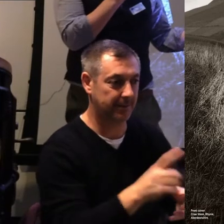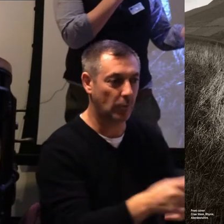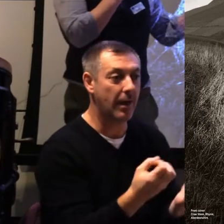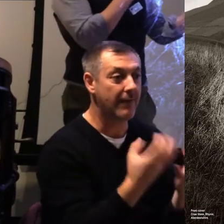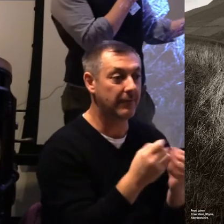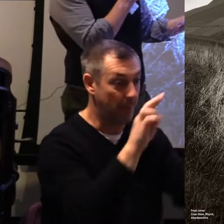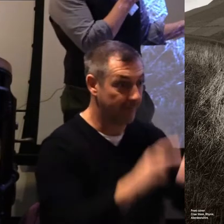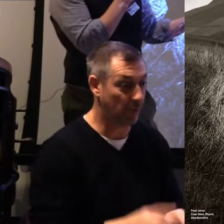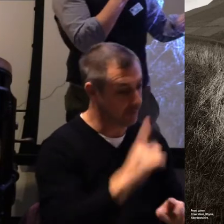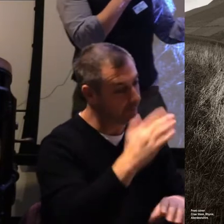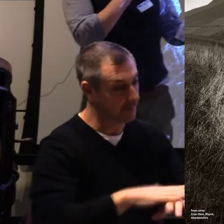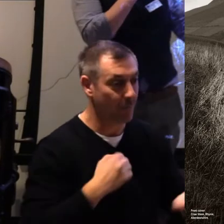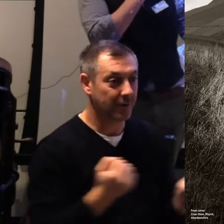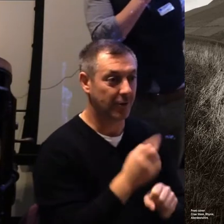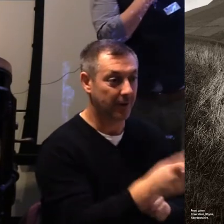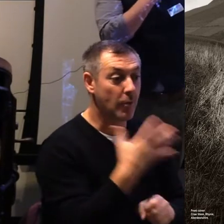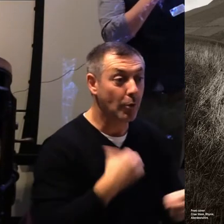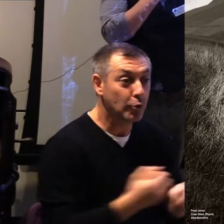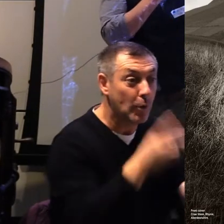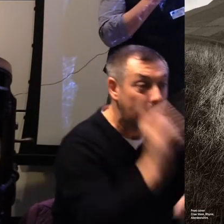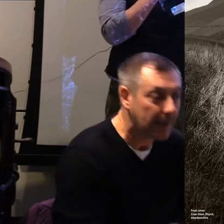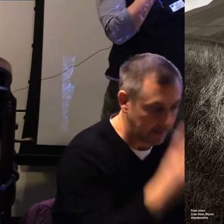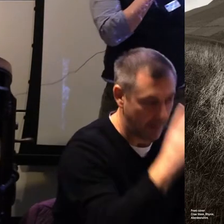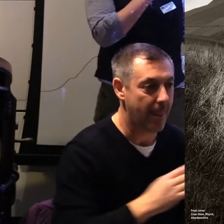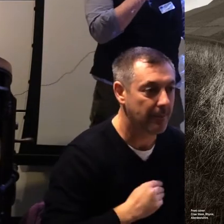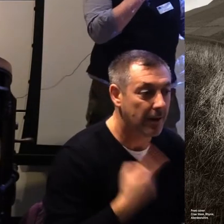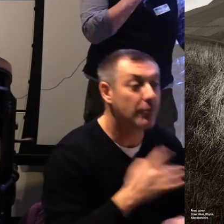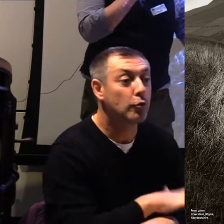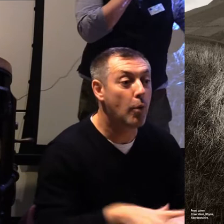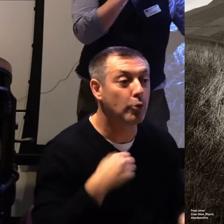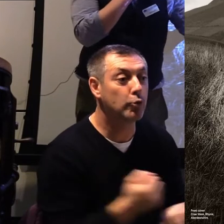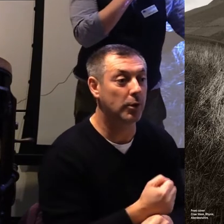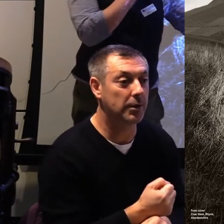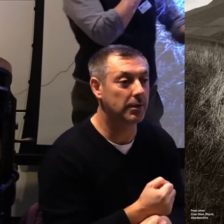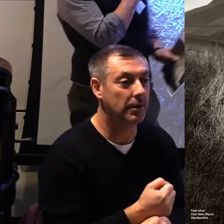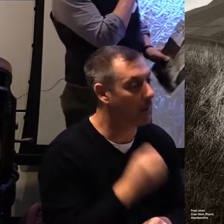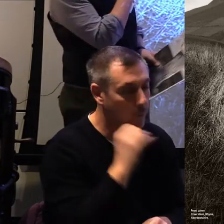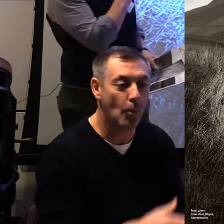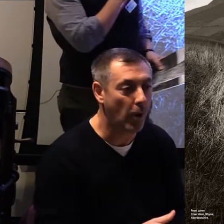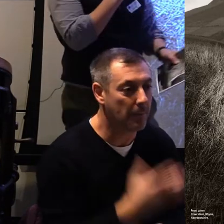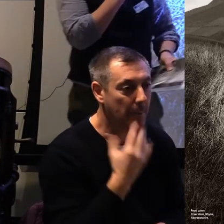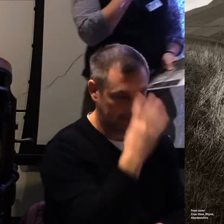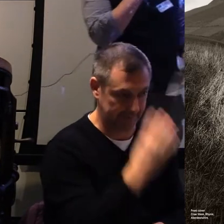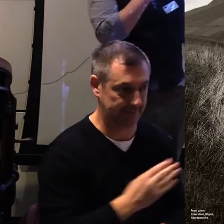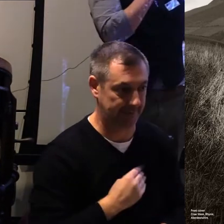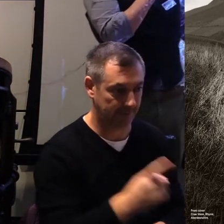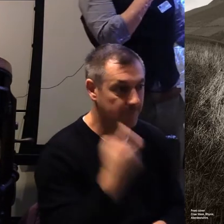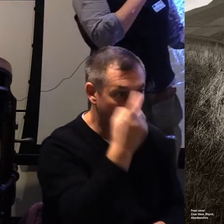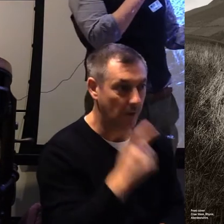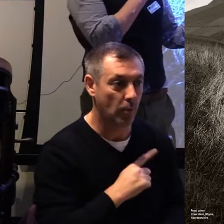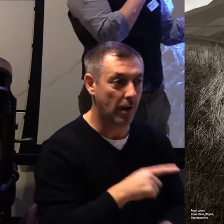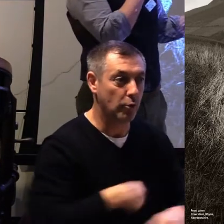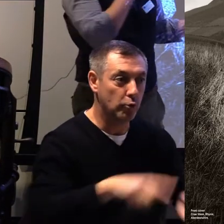feedback form. It's our first time doing this. If you want us to do it again, you'll need to let us know. If you don't want us to do it again, then we definitely would. But please tell us. And if you're wondering why